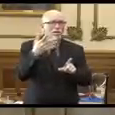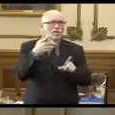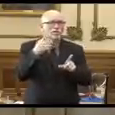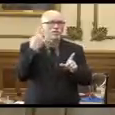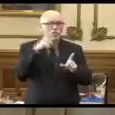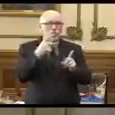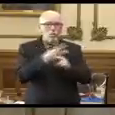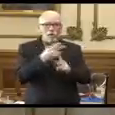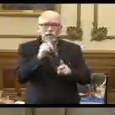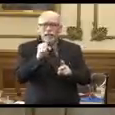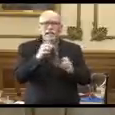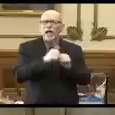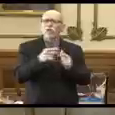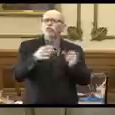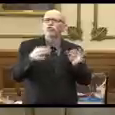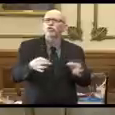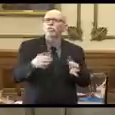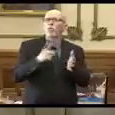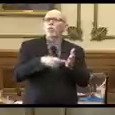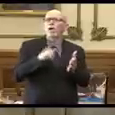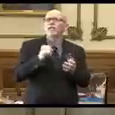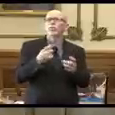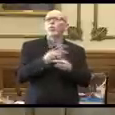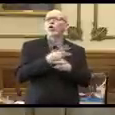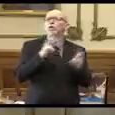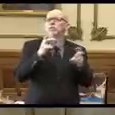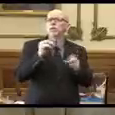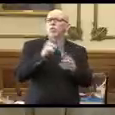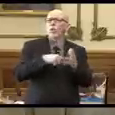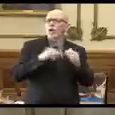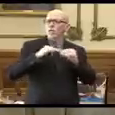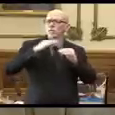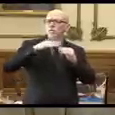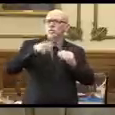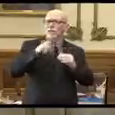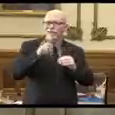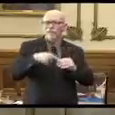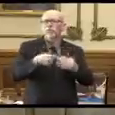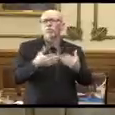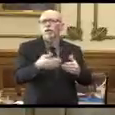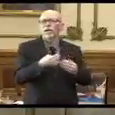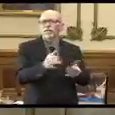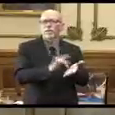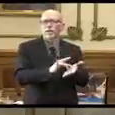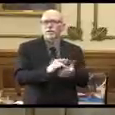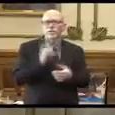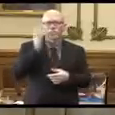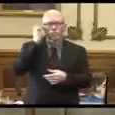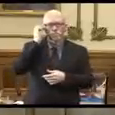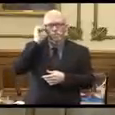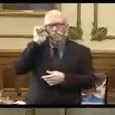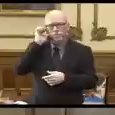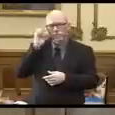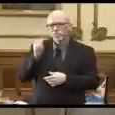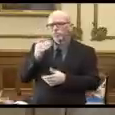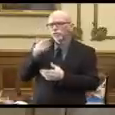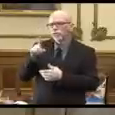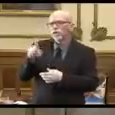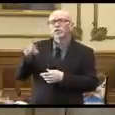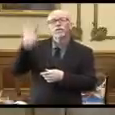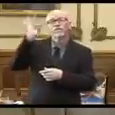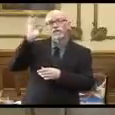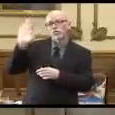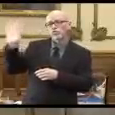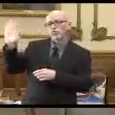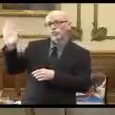cases? How do you determine what is the worst case, and what sort of factors do you consider? Those are very good questions. The federal